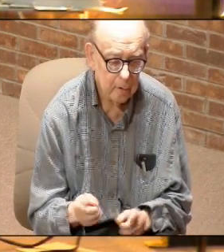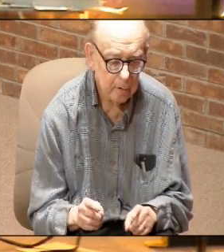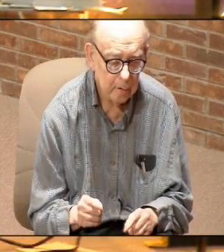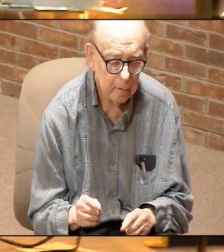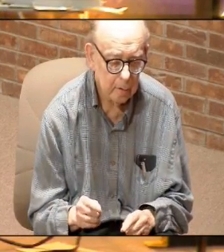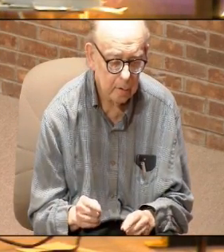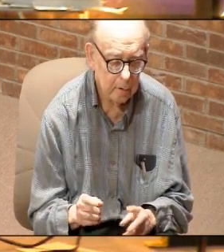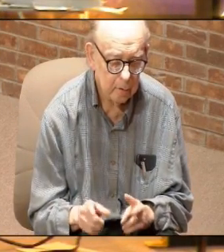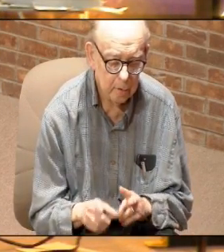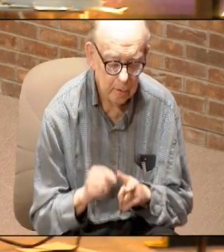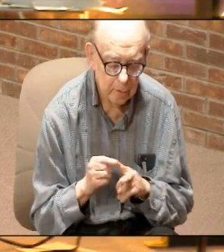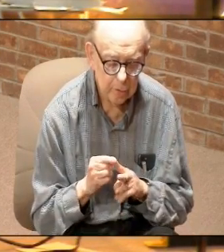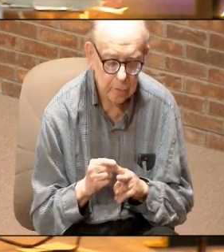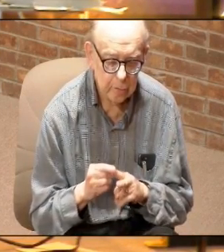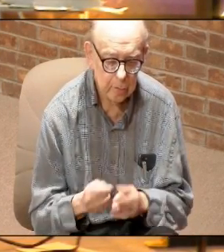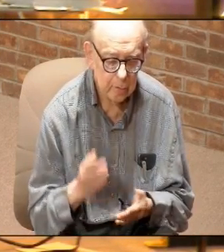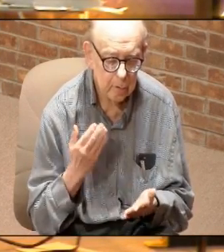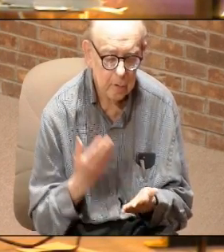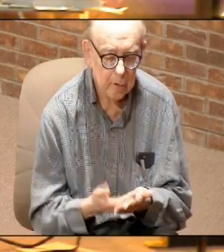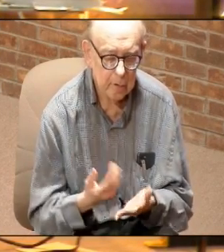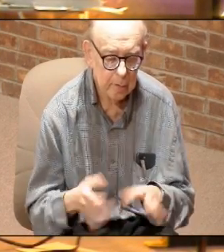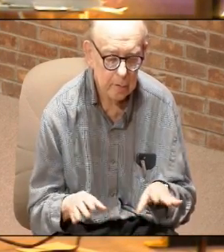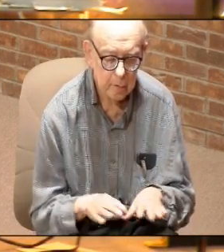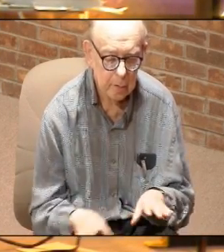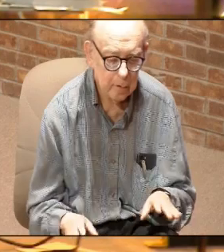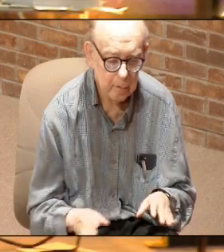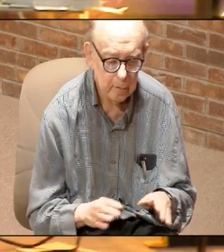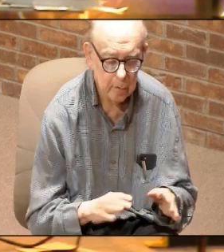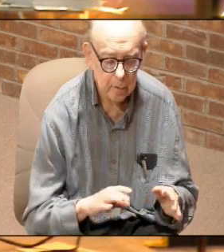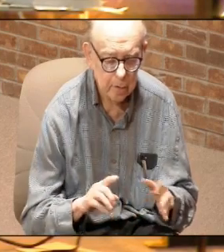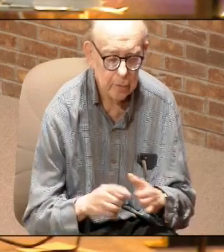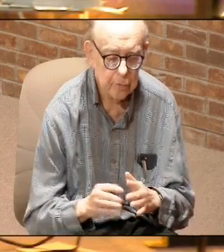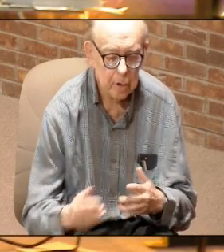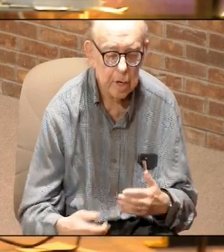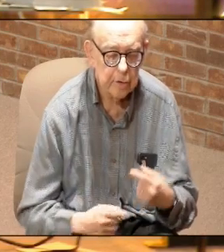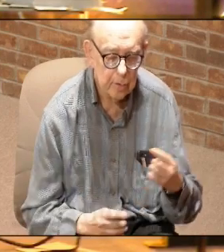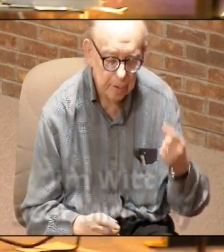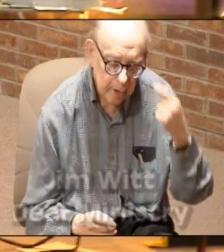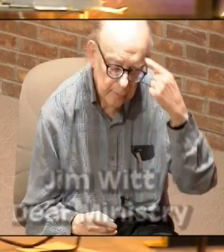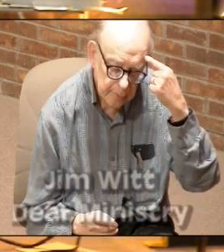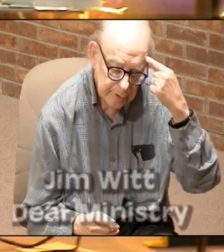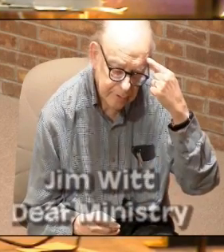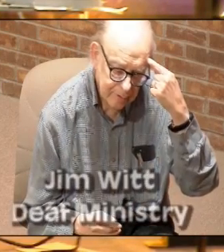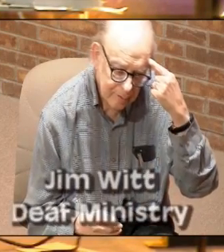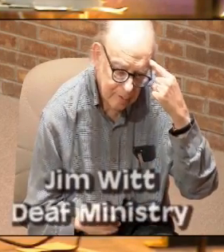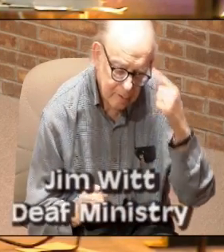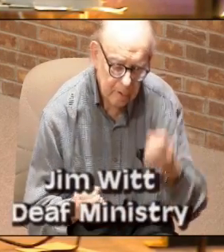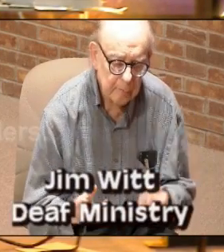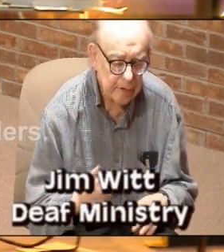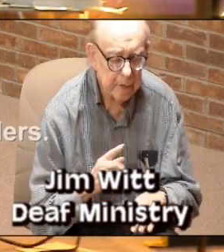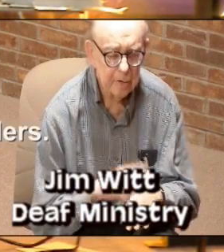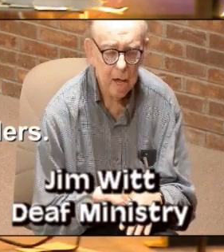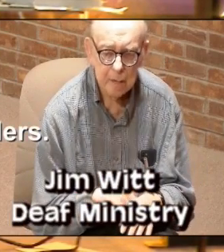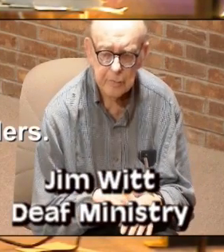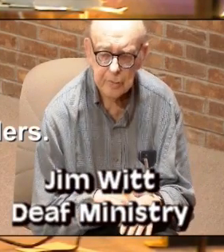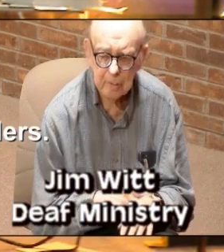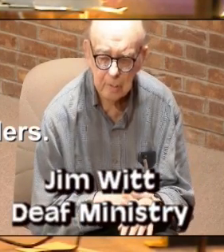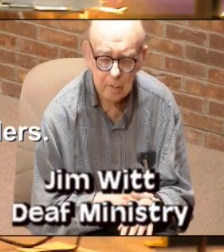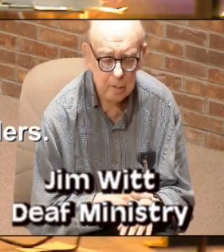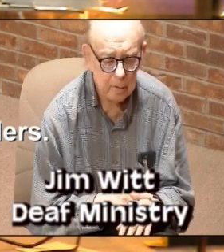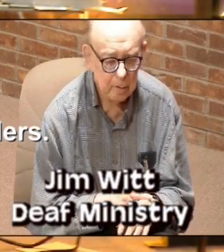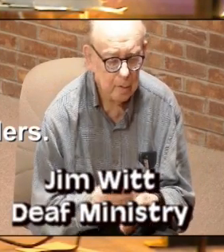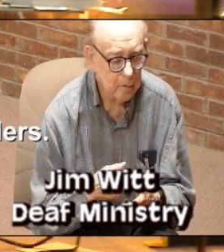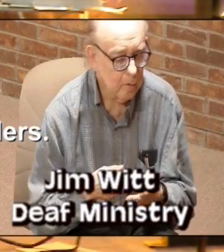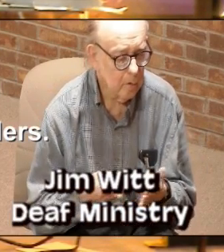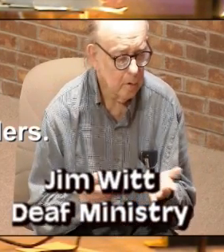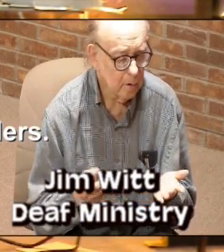the Messiah would arrive, and when he did, he would usher in this new government. And so a lot of times